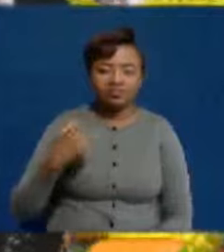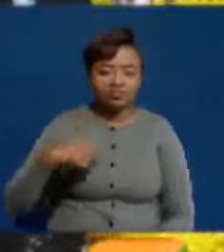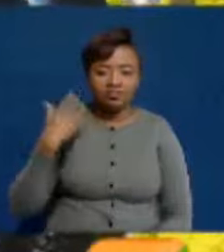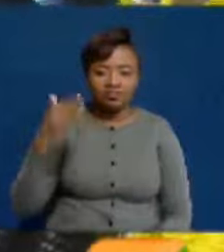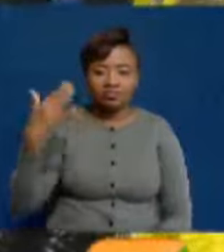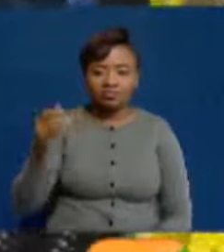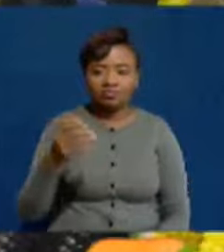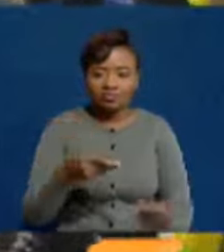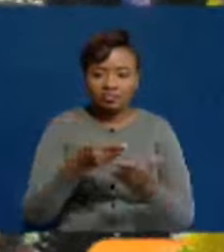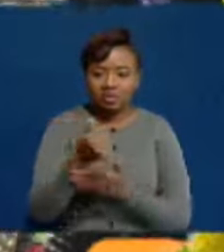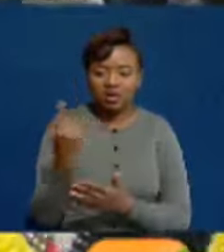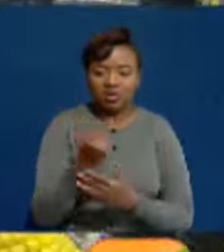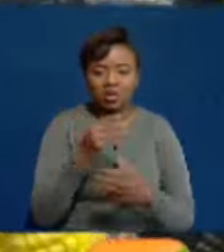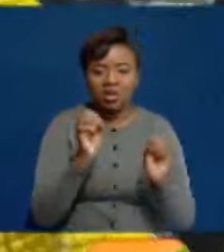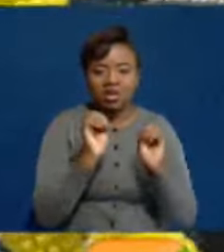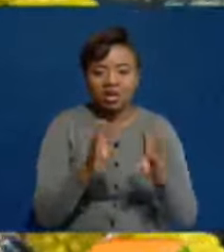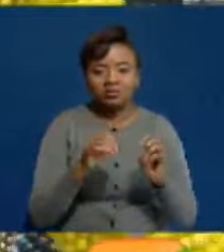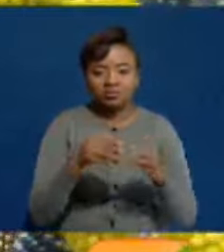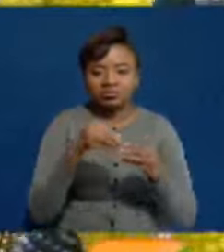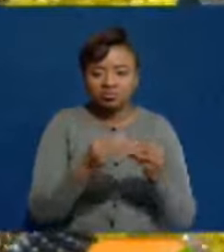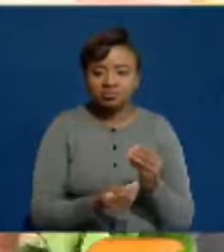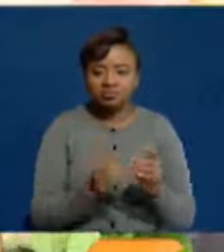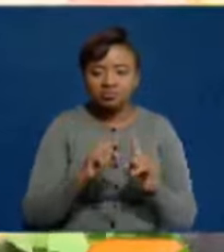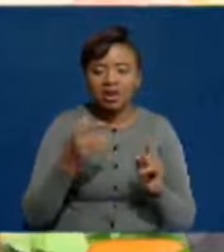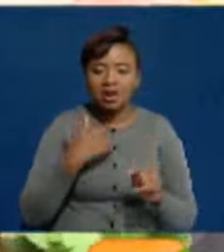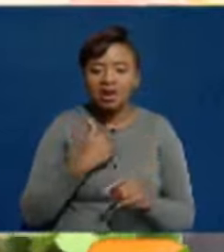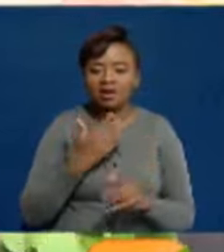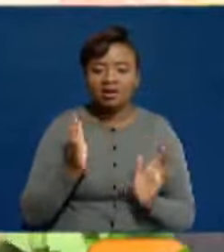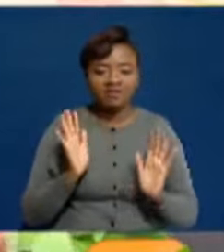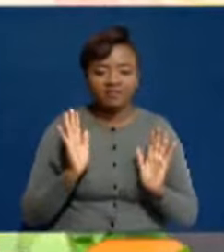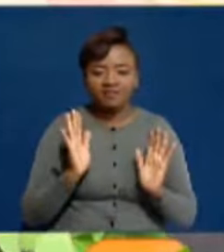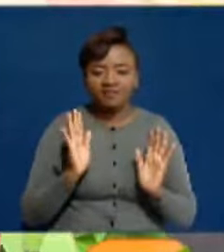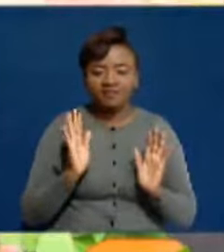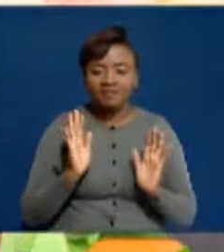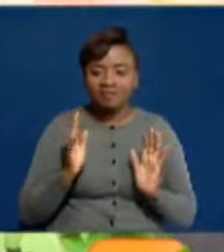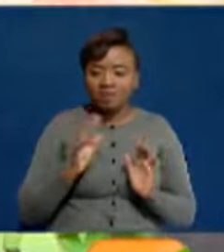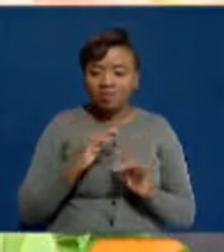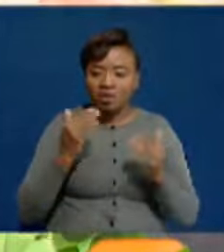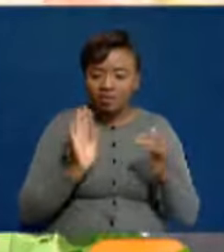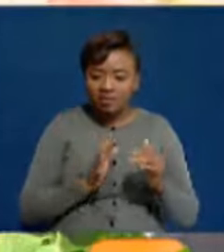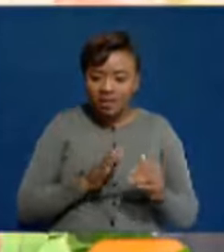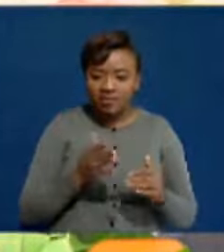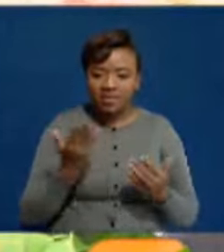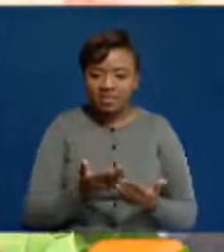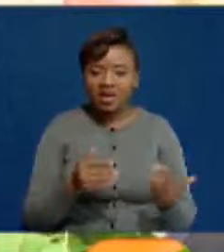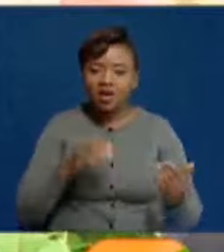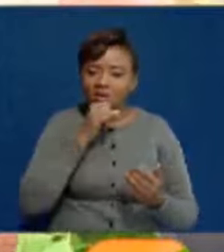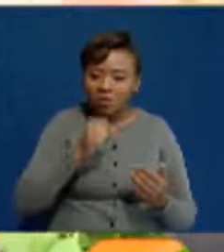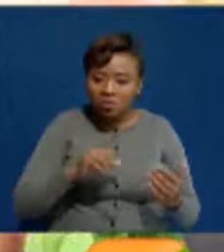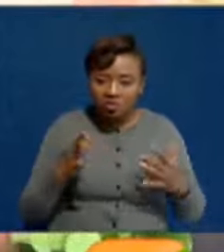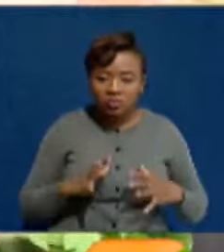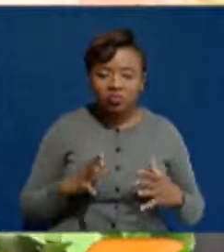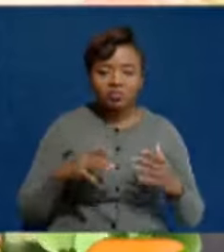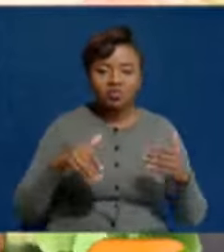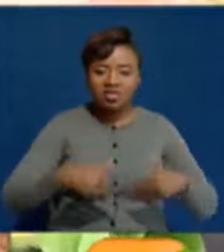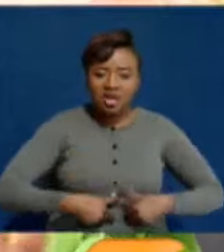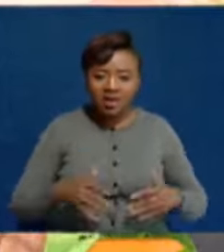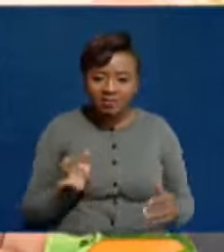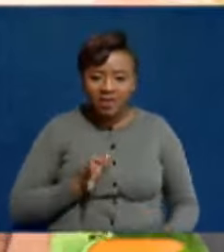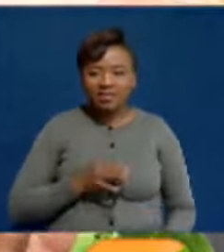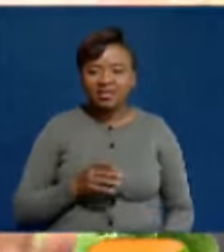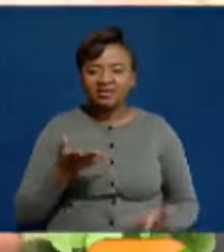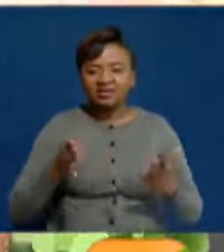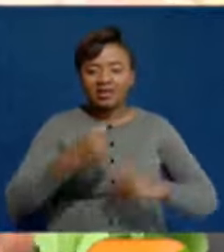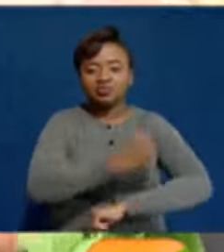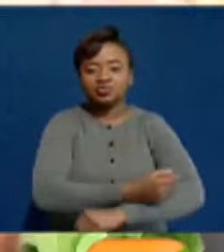revenue ya city council. Tuna wamama wadogo, wako na watoto wachanga. Tuna wazee, tuna kila saizi. Kama sasa shule